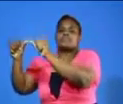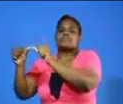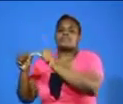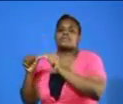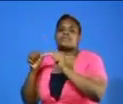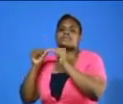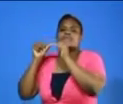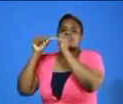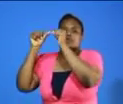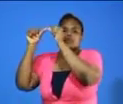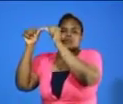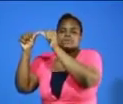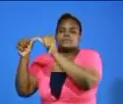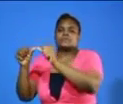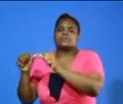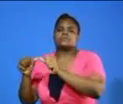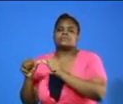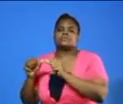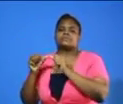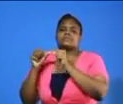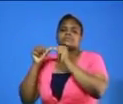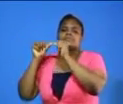forevermore. We sing the final